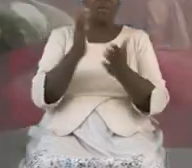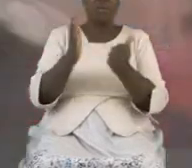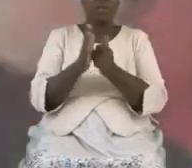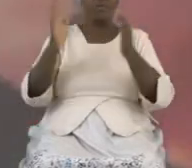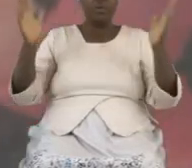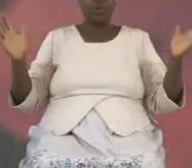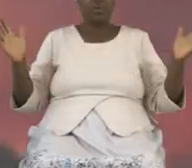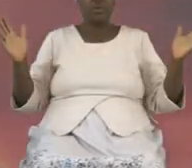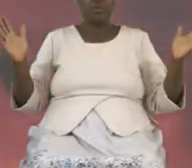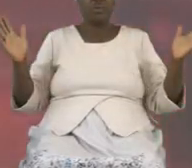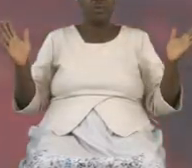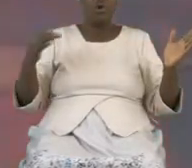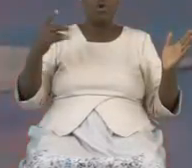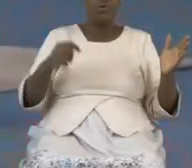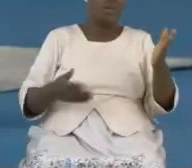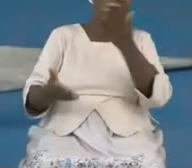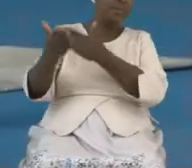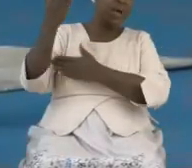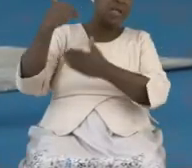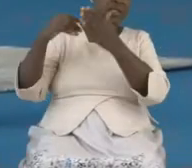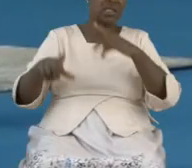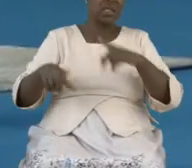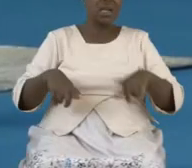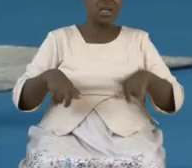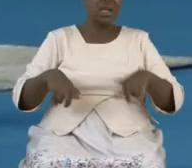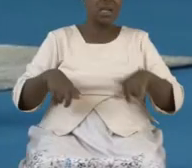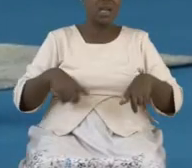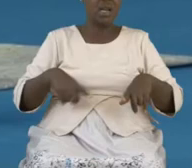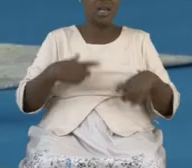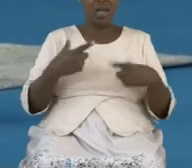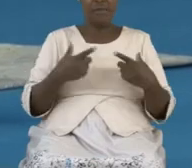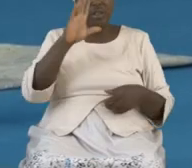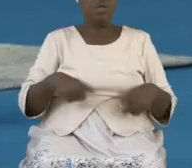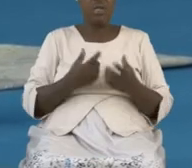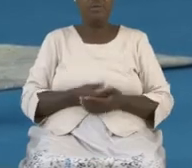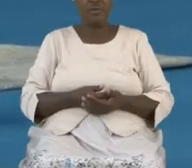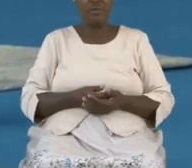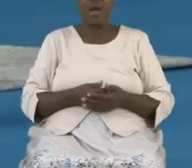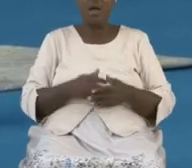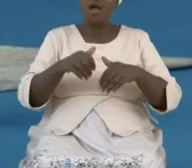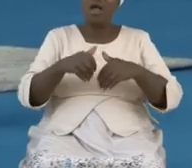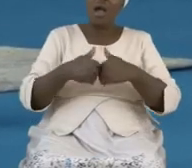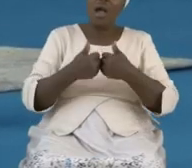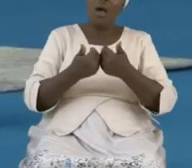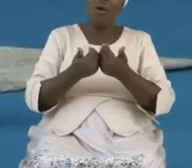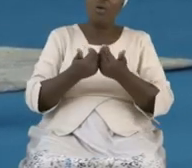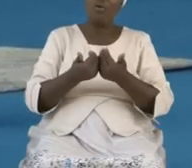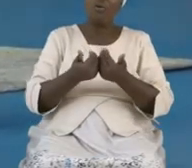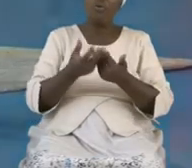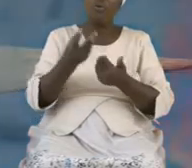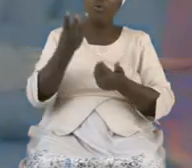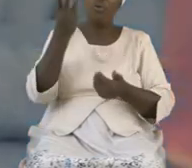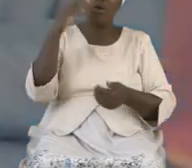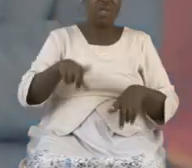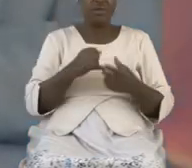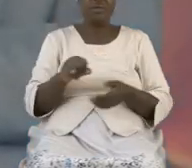of the former life. Look at your life. How were you living before you were